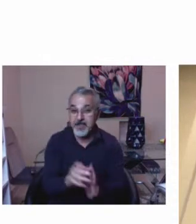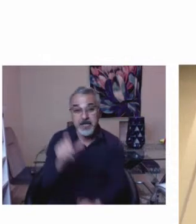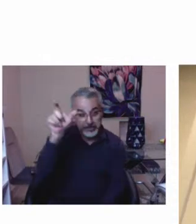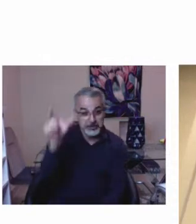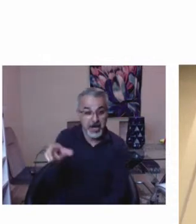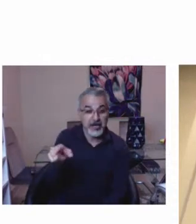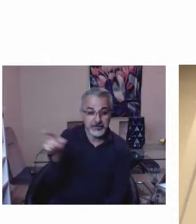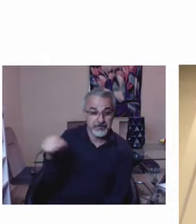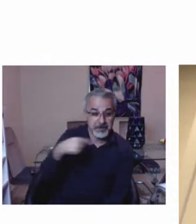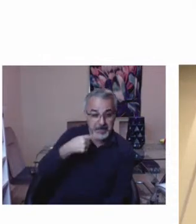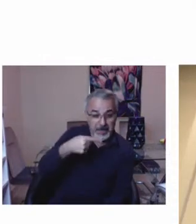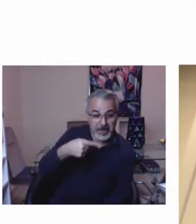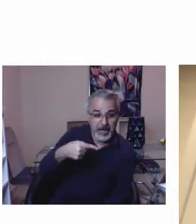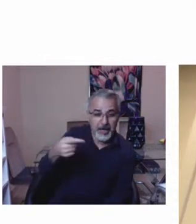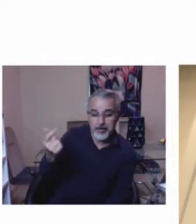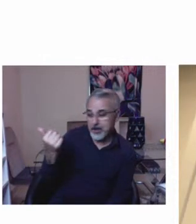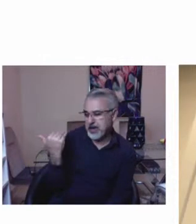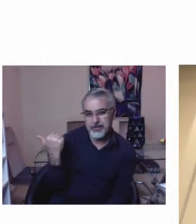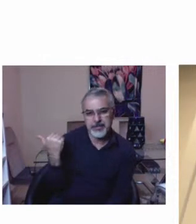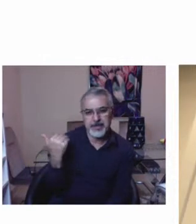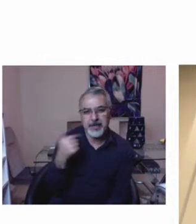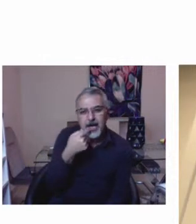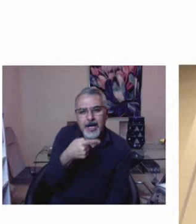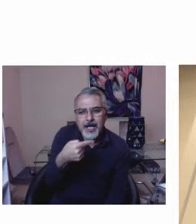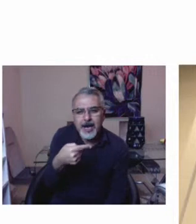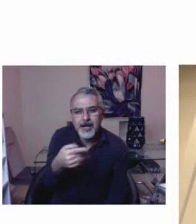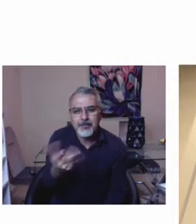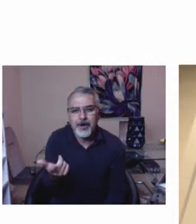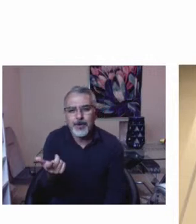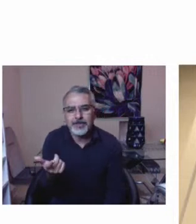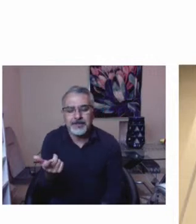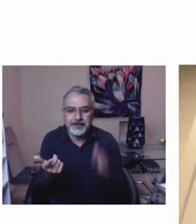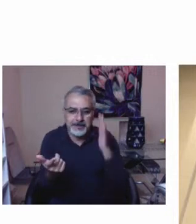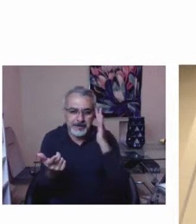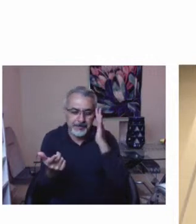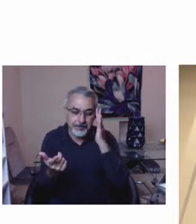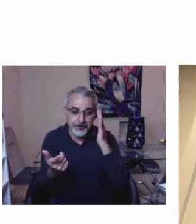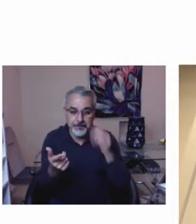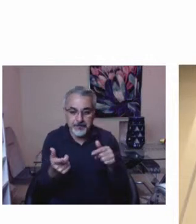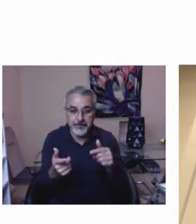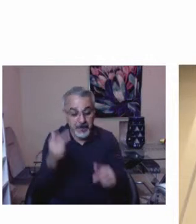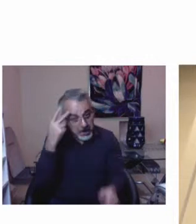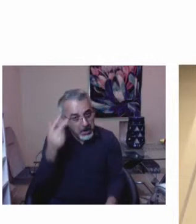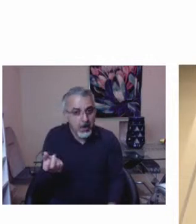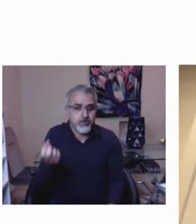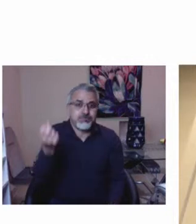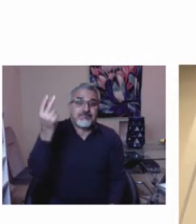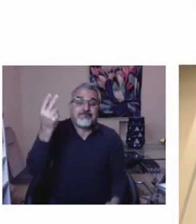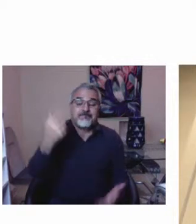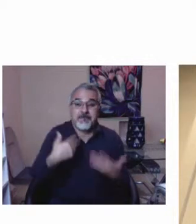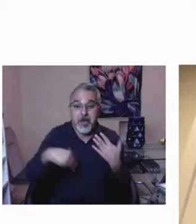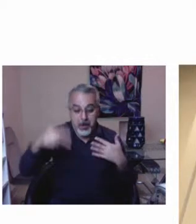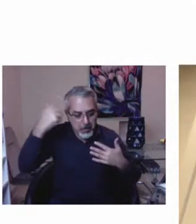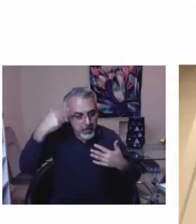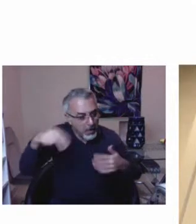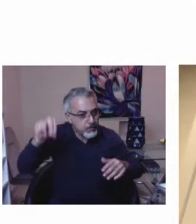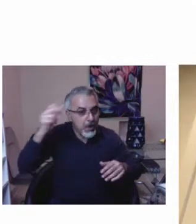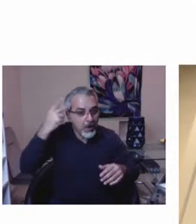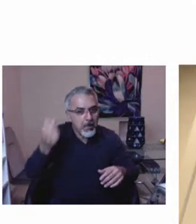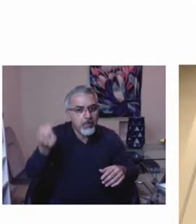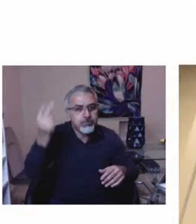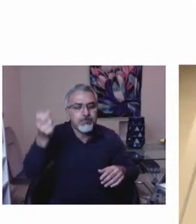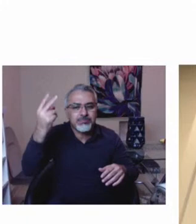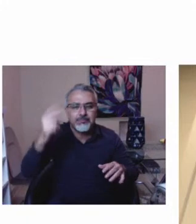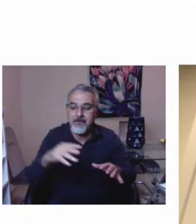Promotion Initiative, funding allocations to YPS have increased. When it started in 2016, we had very little,